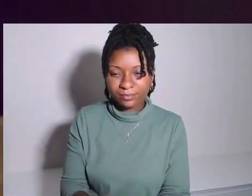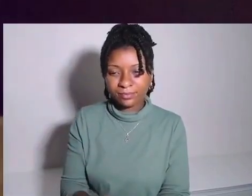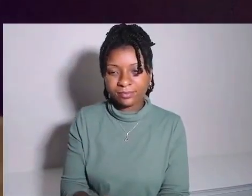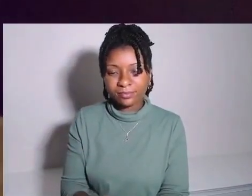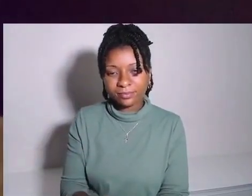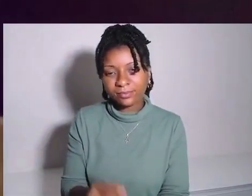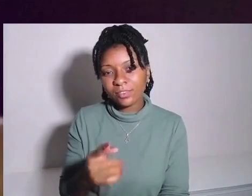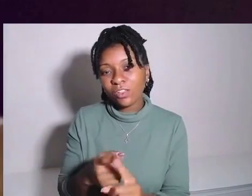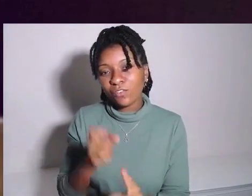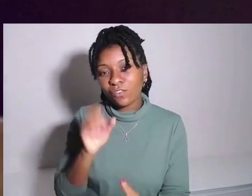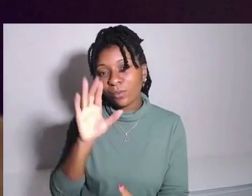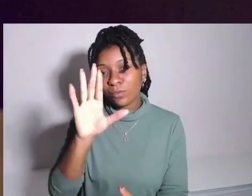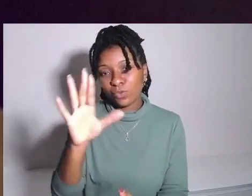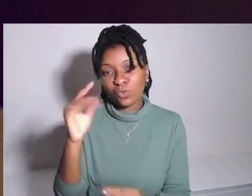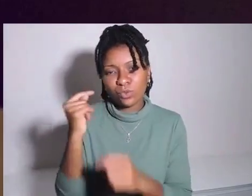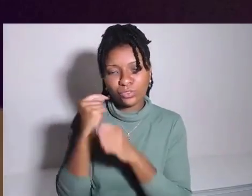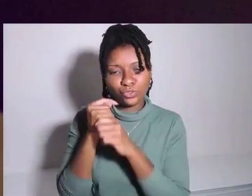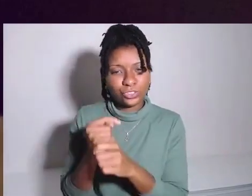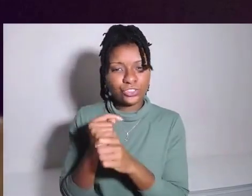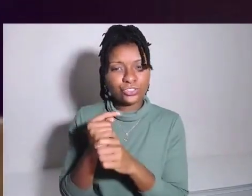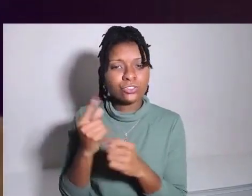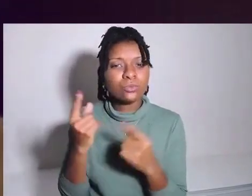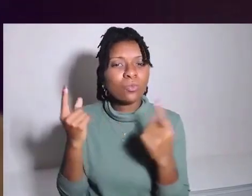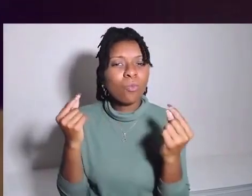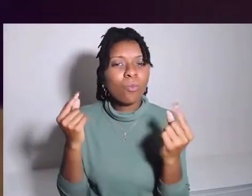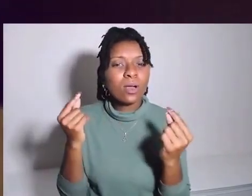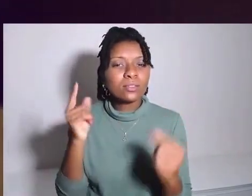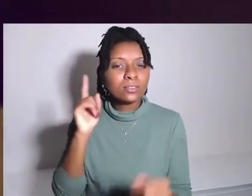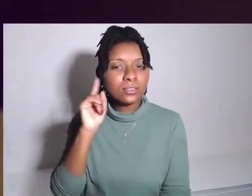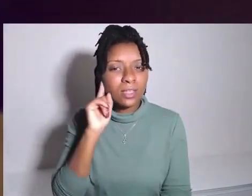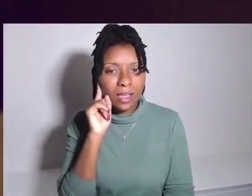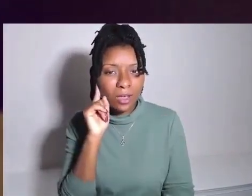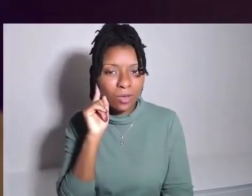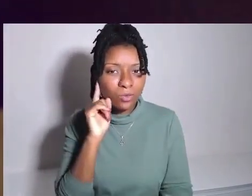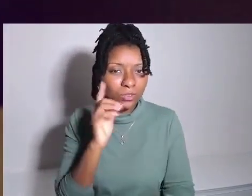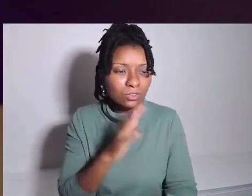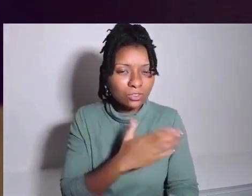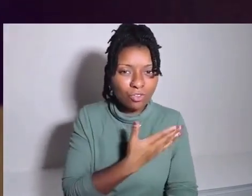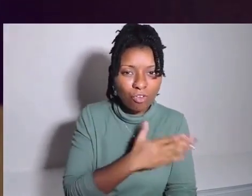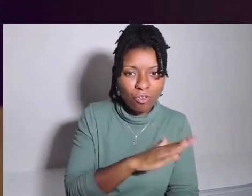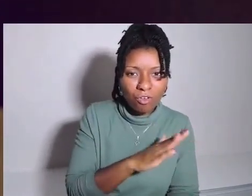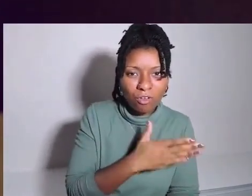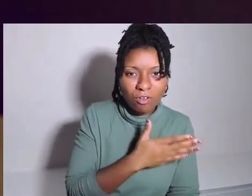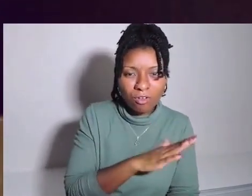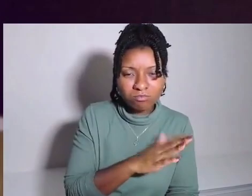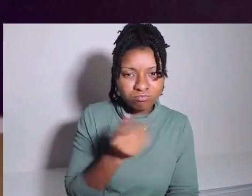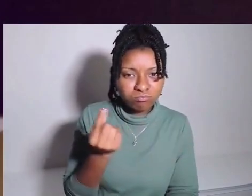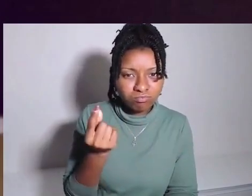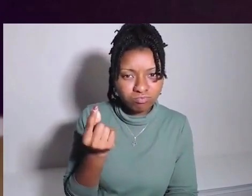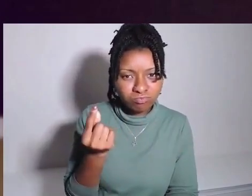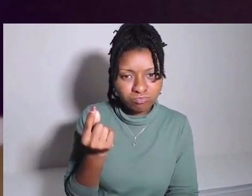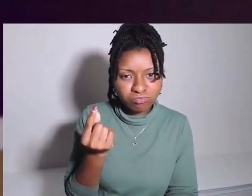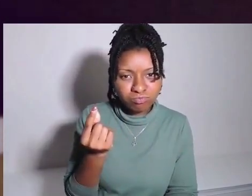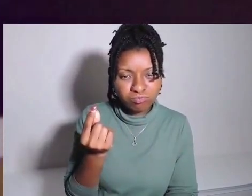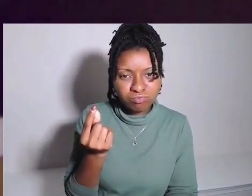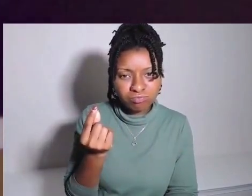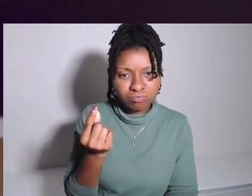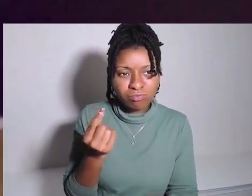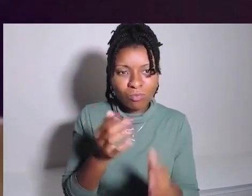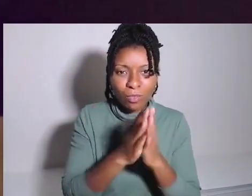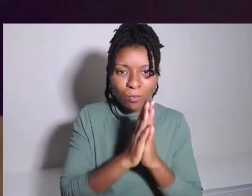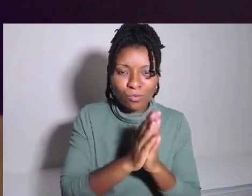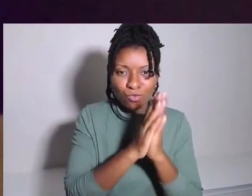From your tradition, what is the sound? What is the song? What is the prayer, the